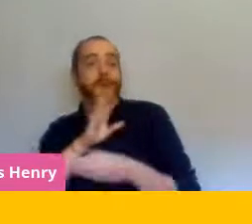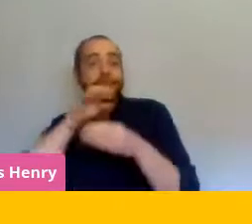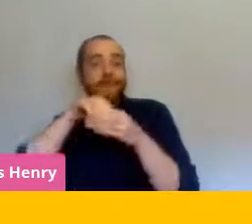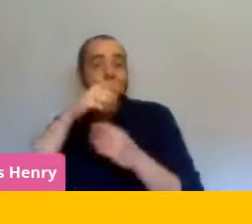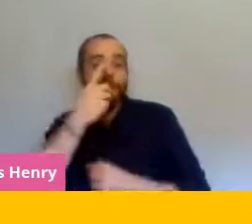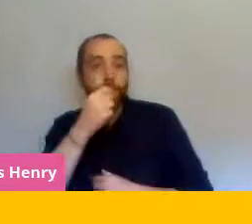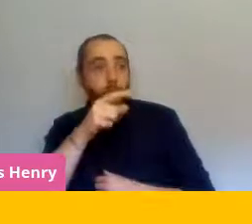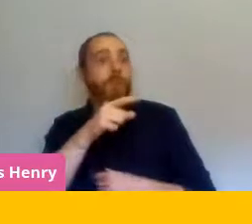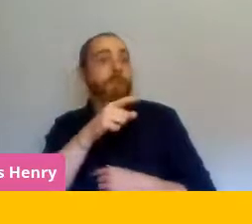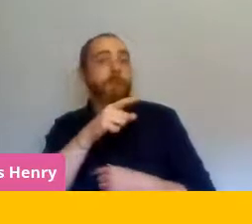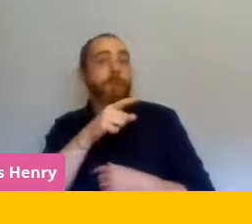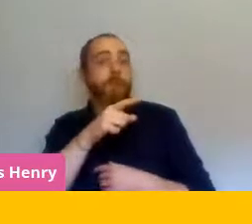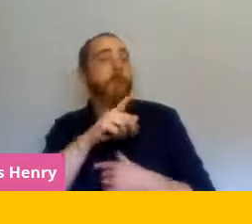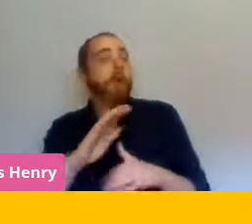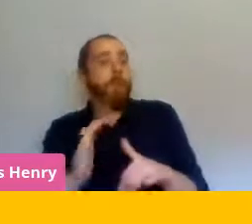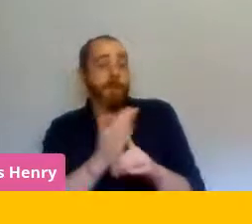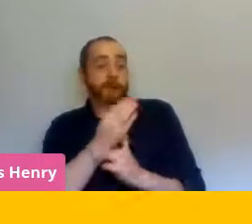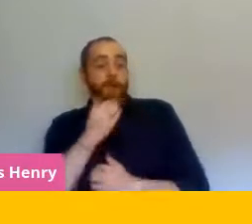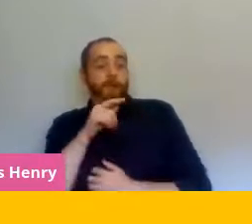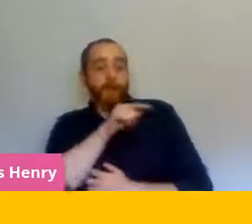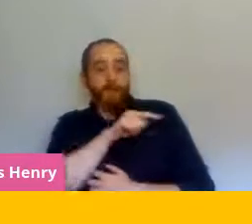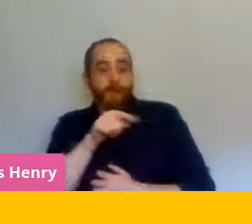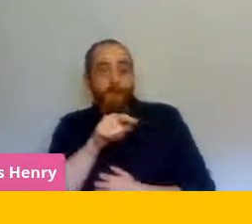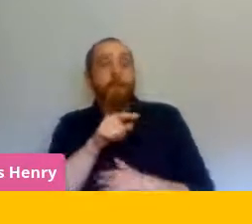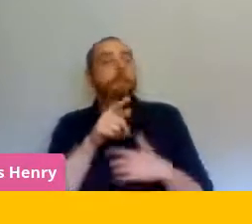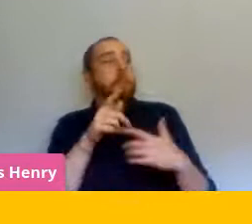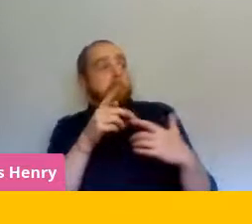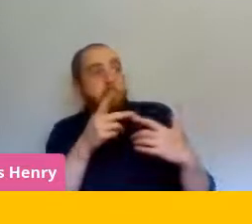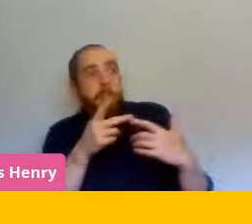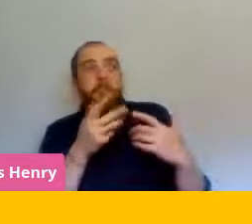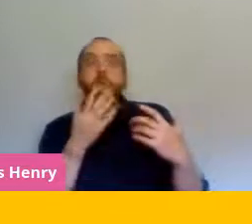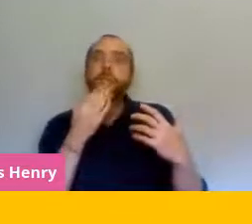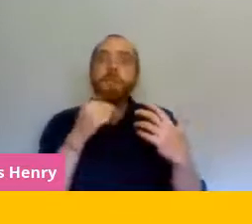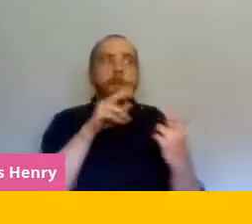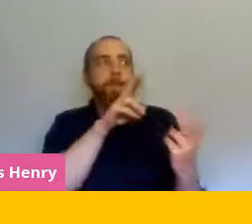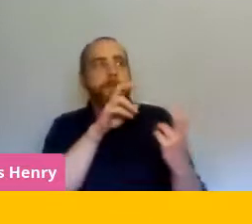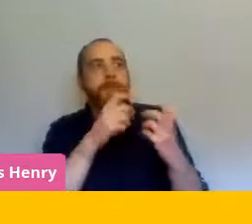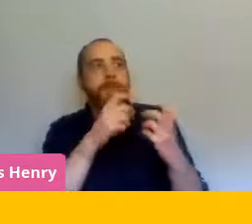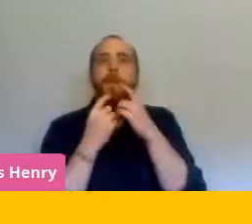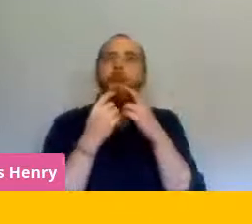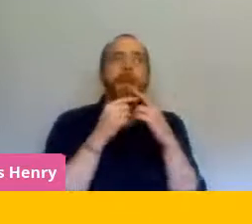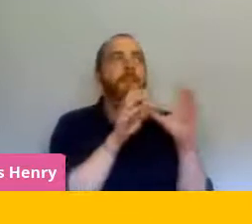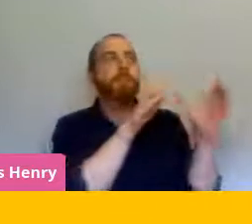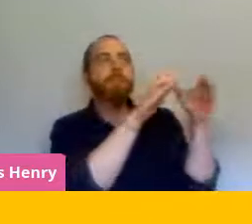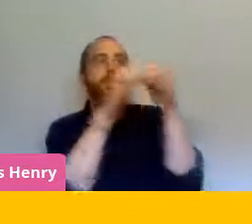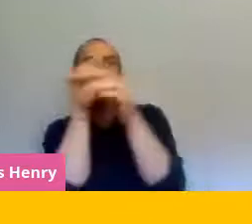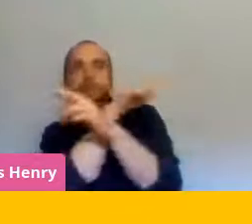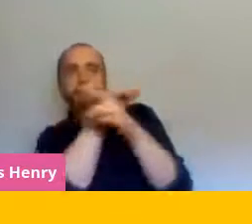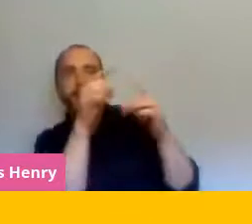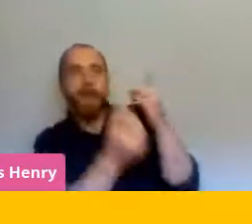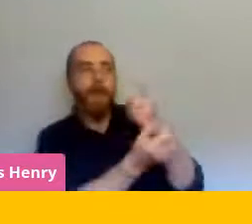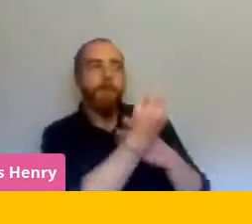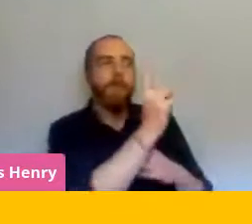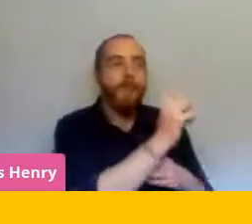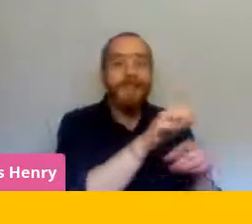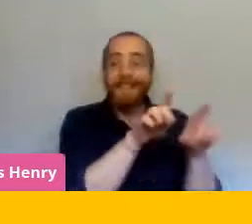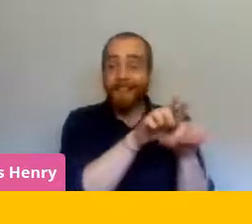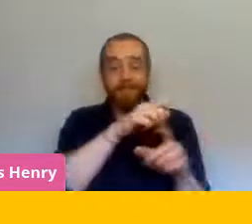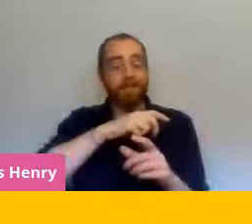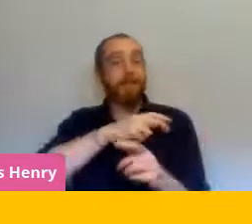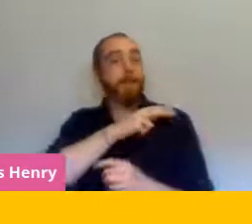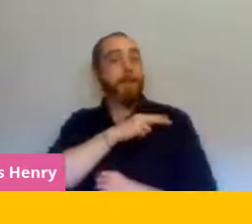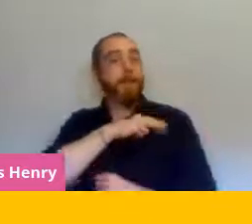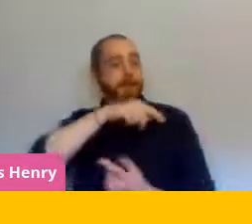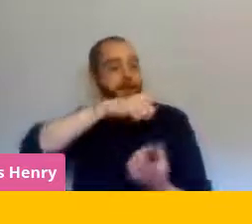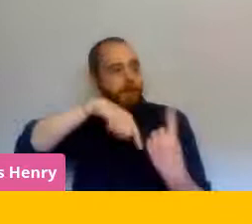way of gaining information about what's happening in different departments, finding out what members want from us, and also what they can contribute. So we've had a lot